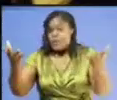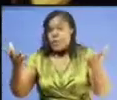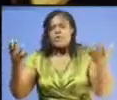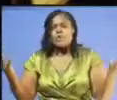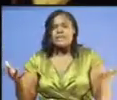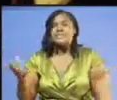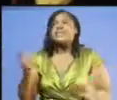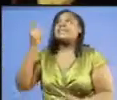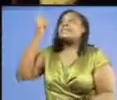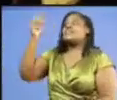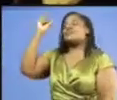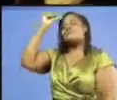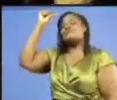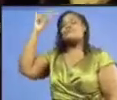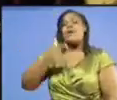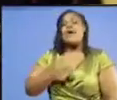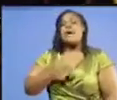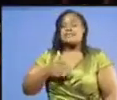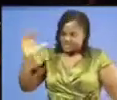is sufficient.